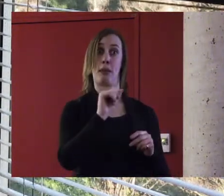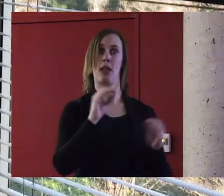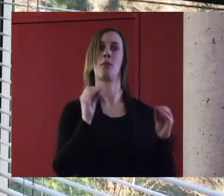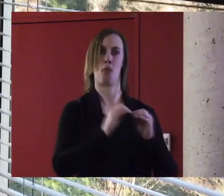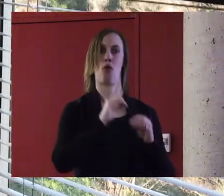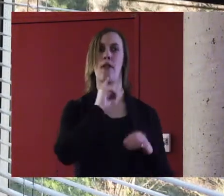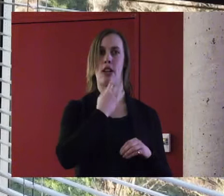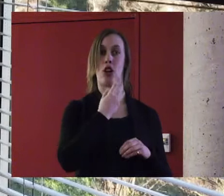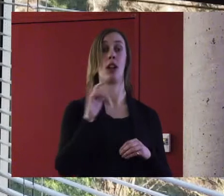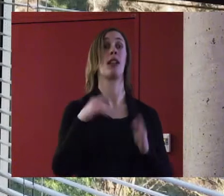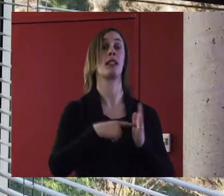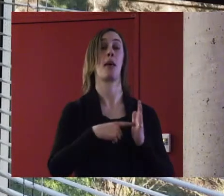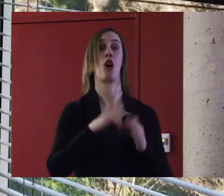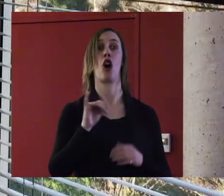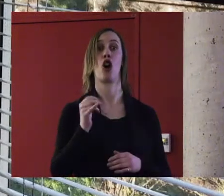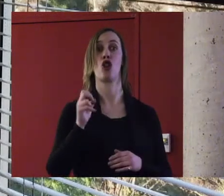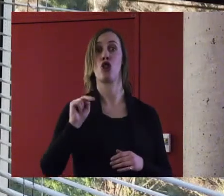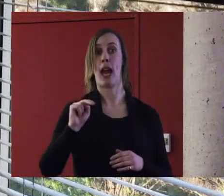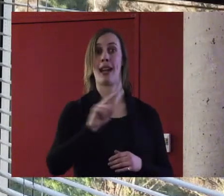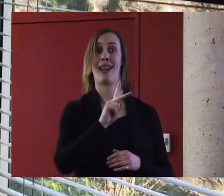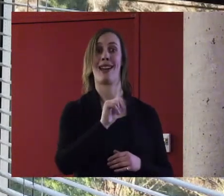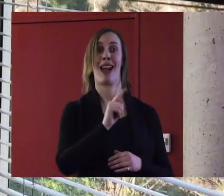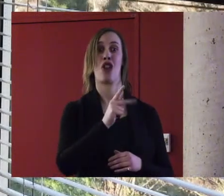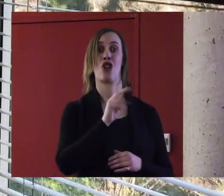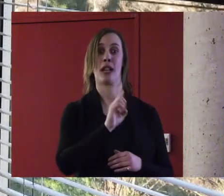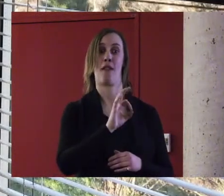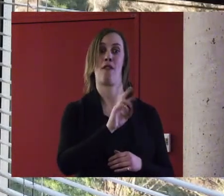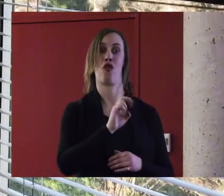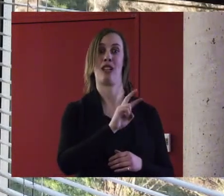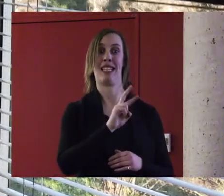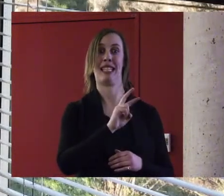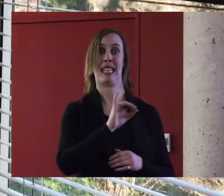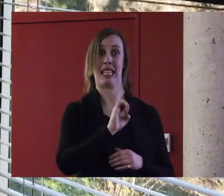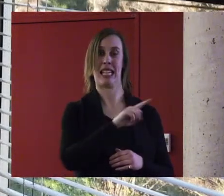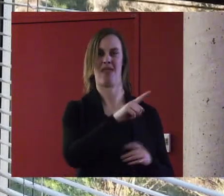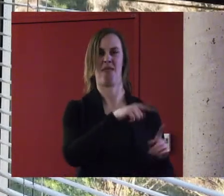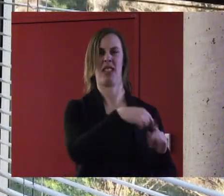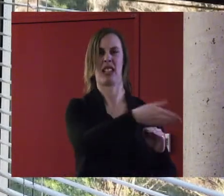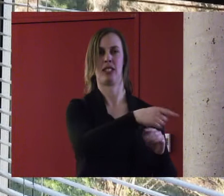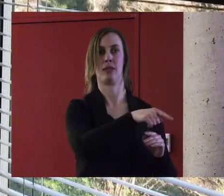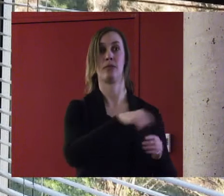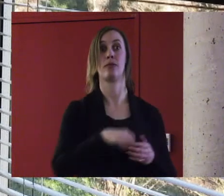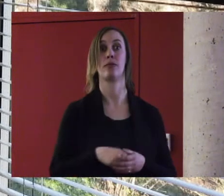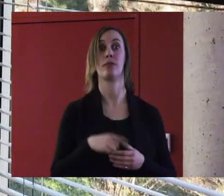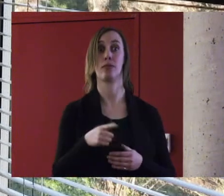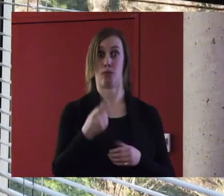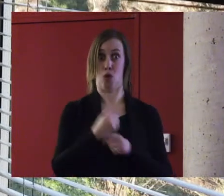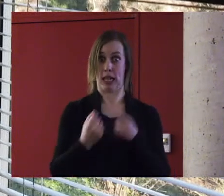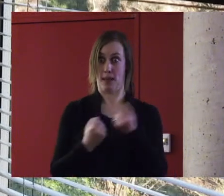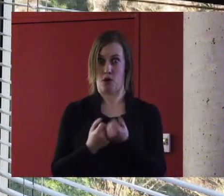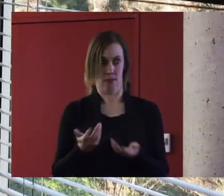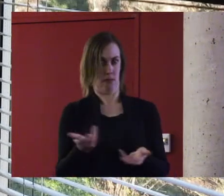Jen and Catherine Frazee, who you will hear next. With the right supports, each of them lives productive,